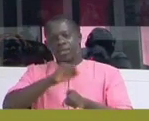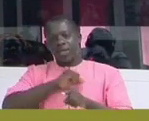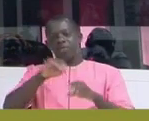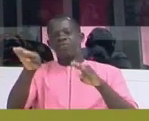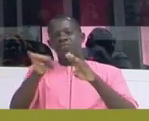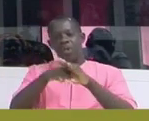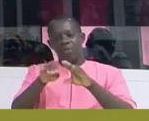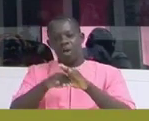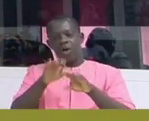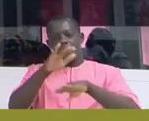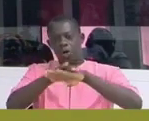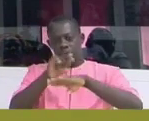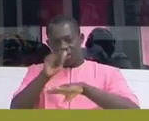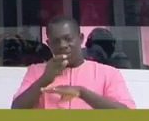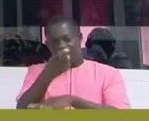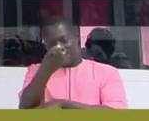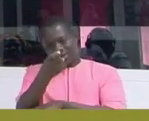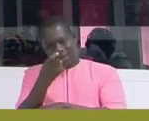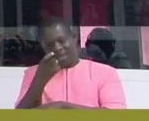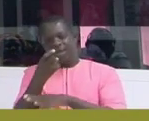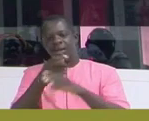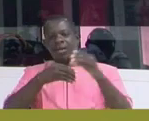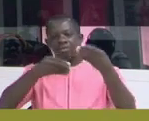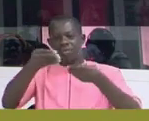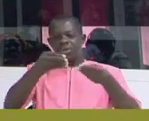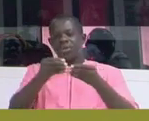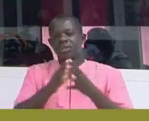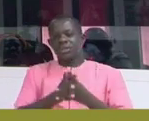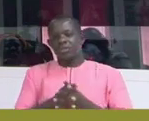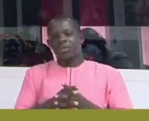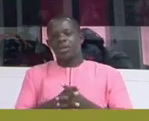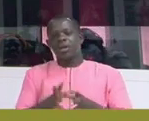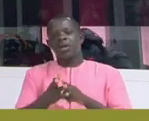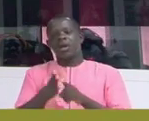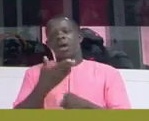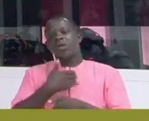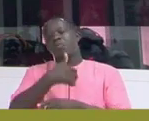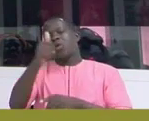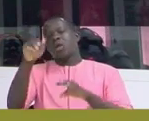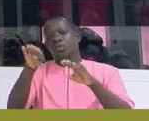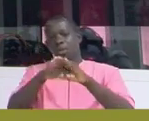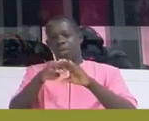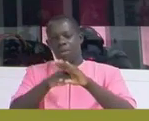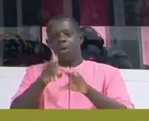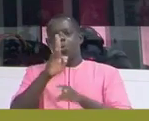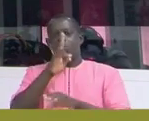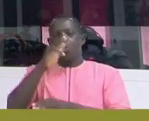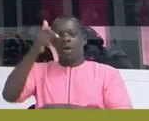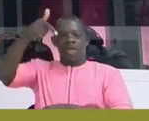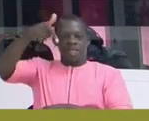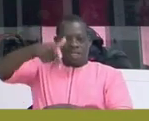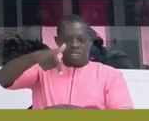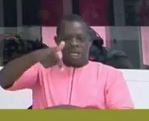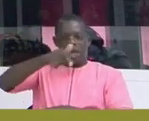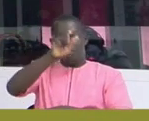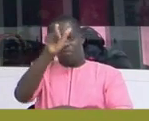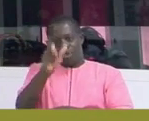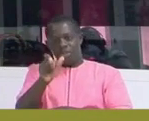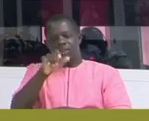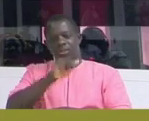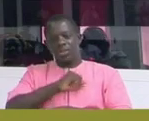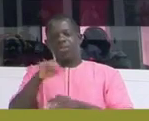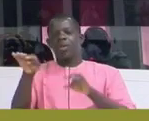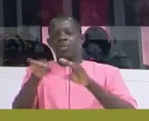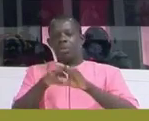deal? There was a another member of someone else who a Nigerian